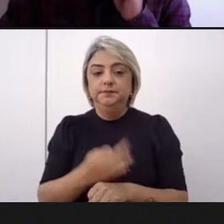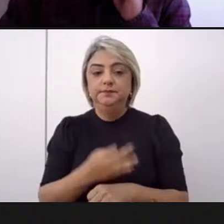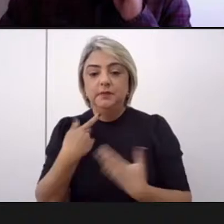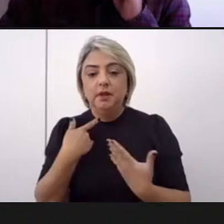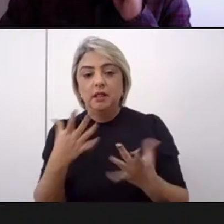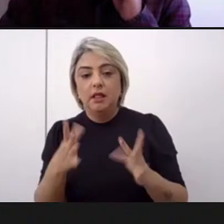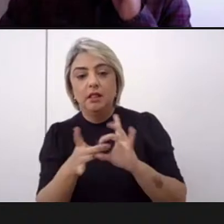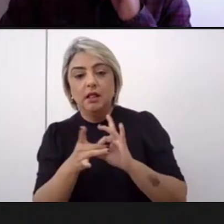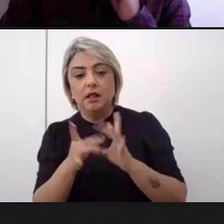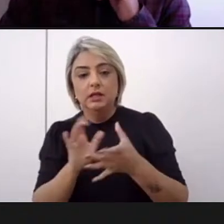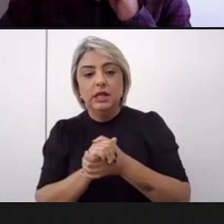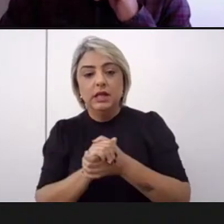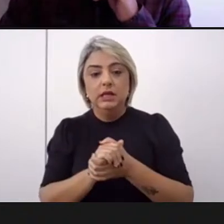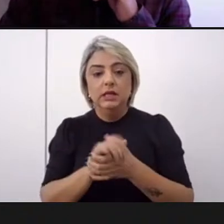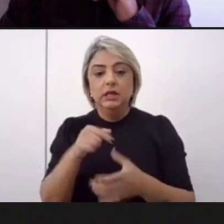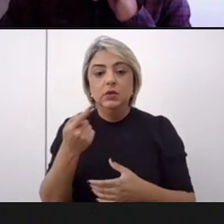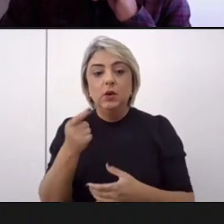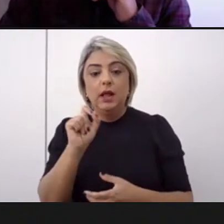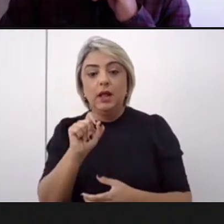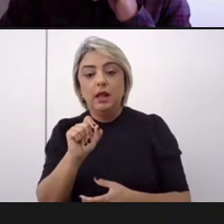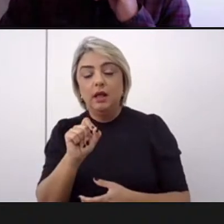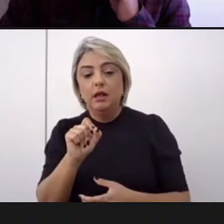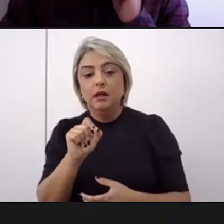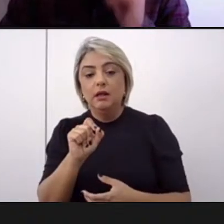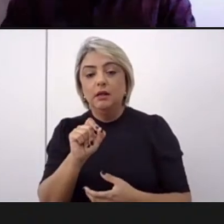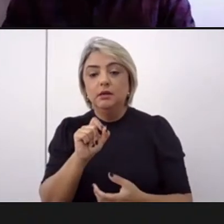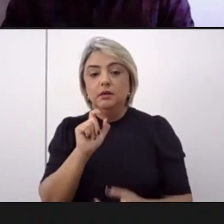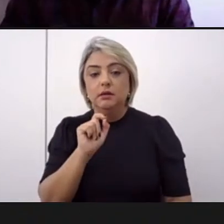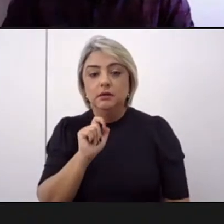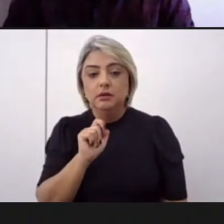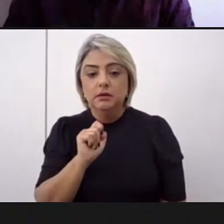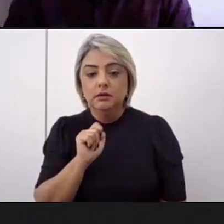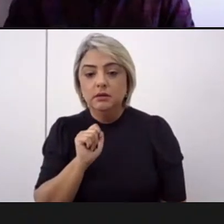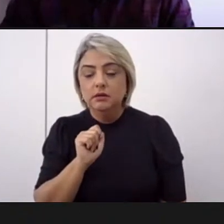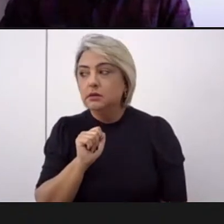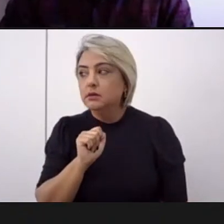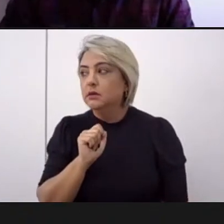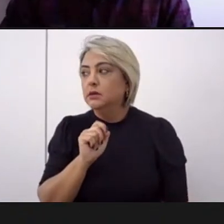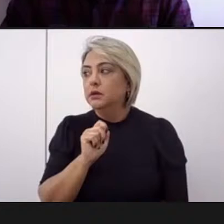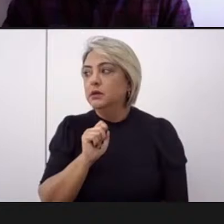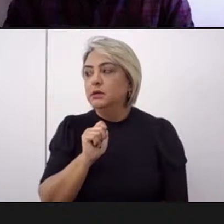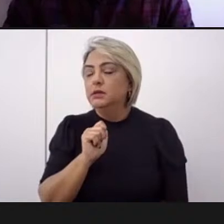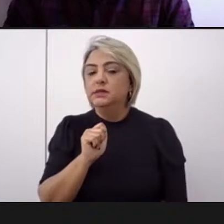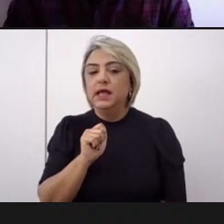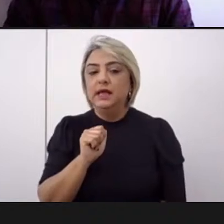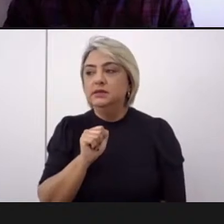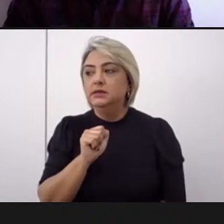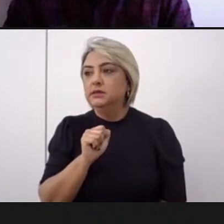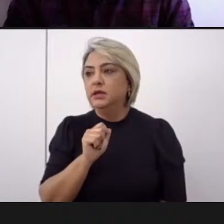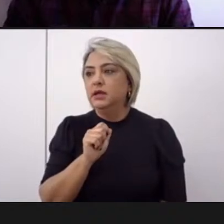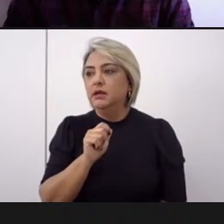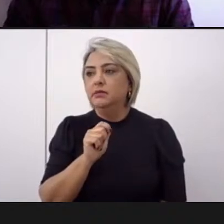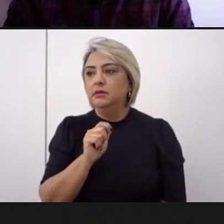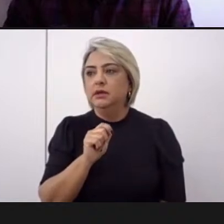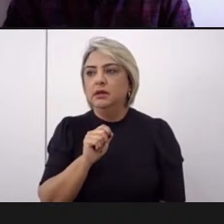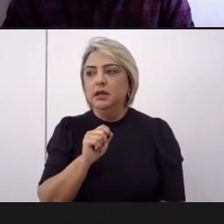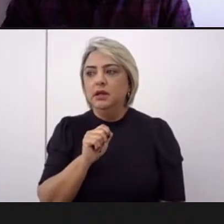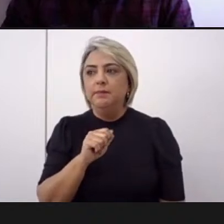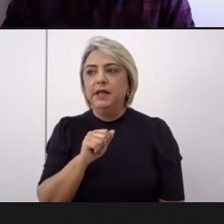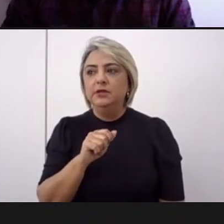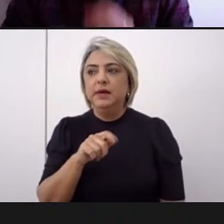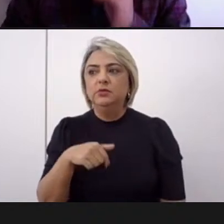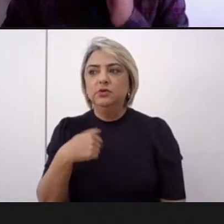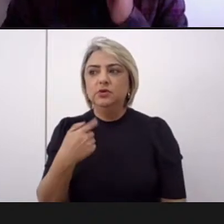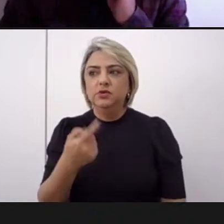case of France in particular, it was clearly also a way for him to push his agenda in